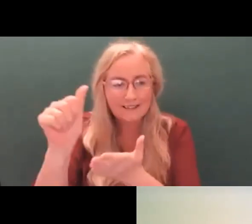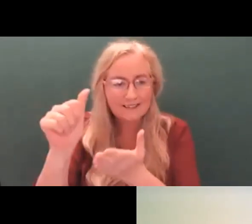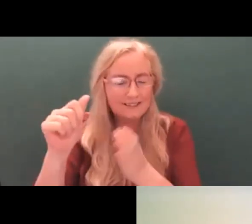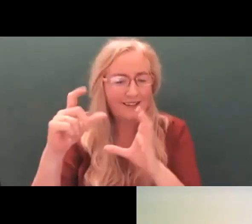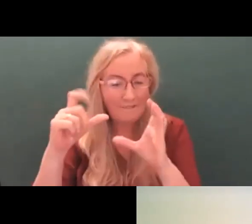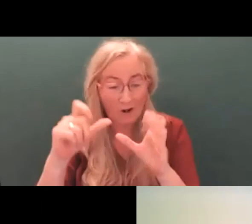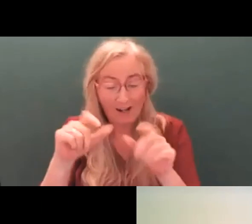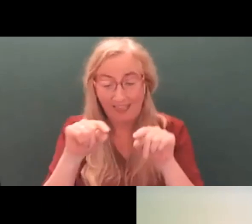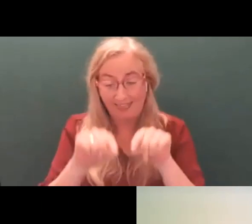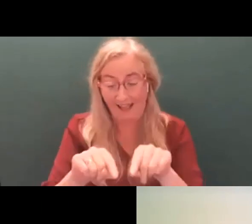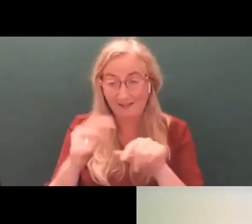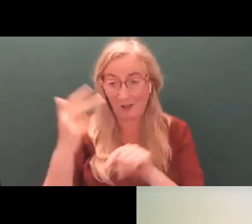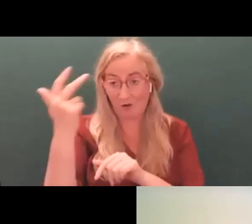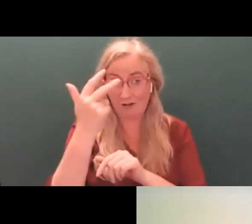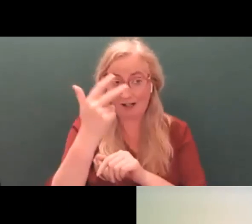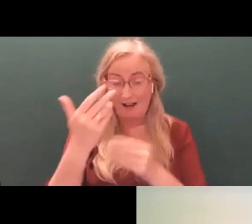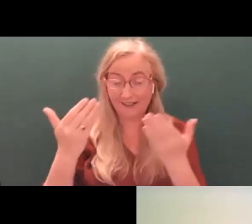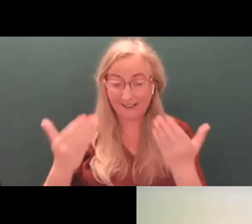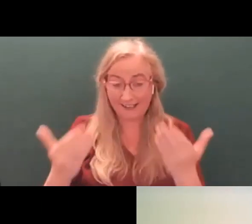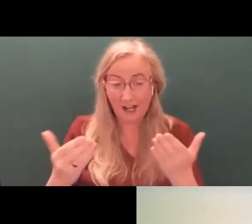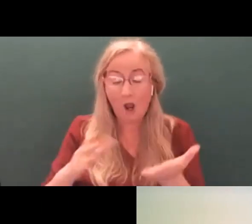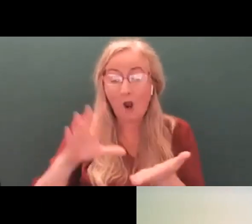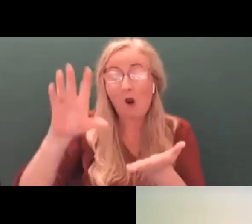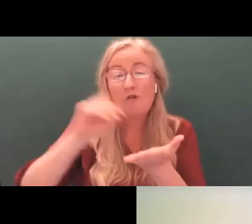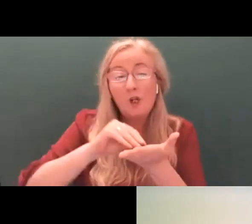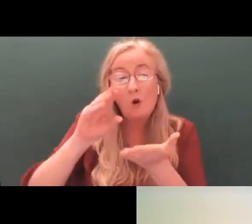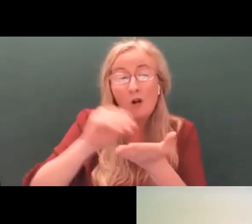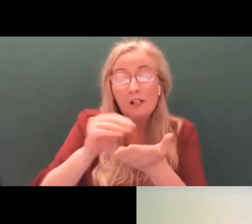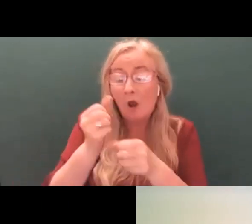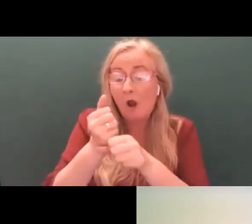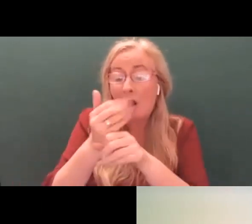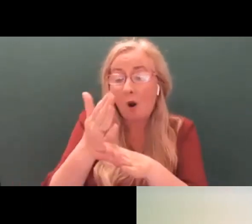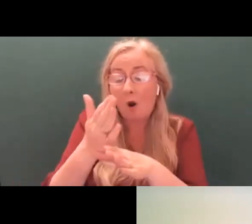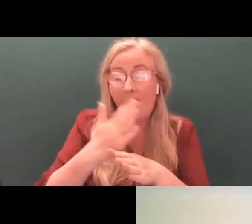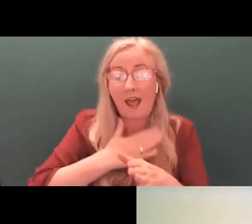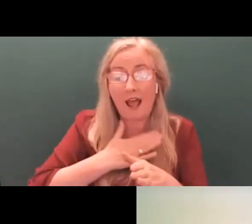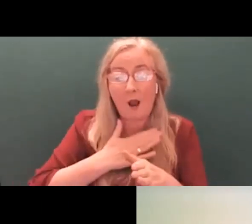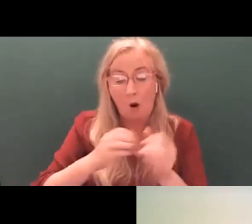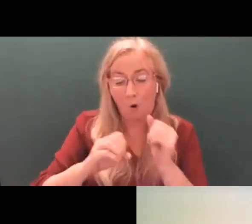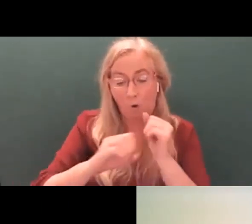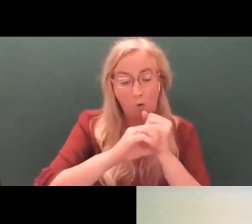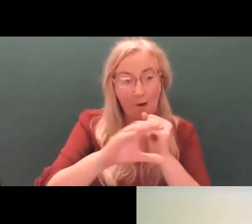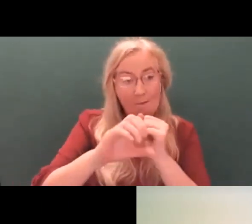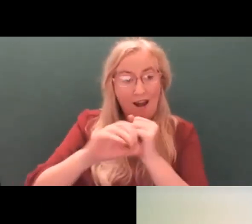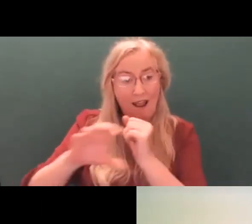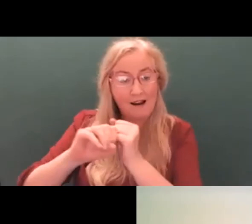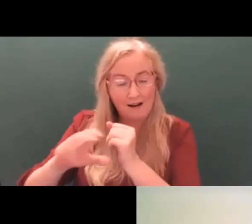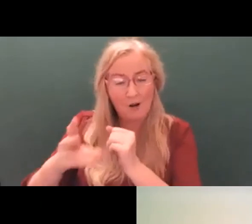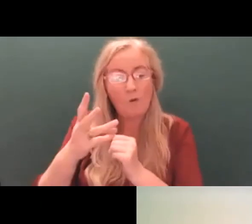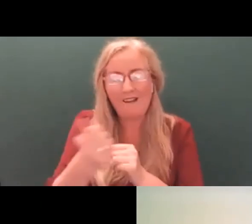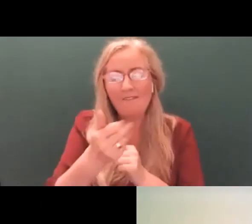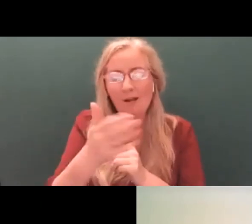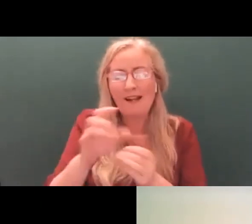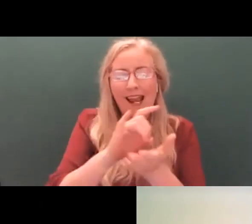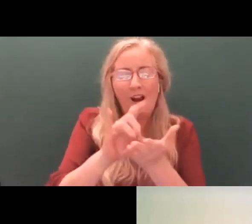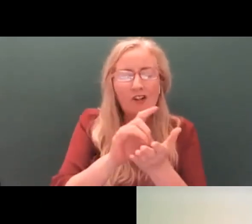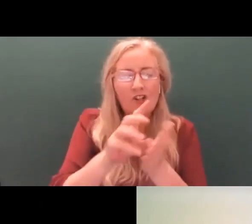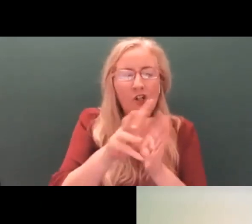at 3 p.m. and the recording of all of our webinars will be available on the Heritage Week